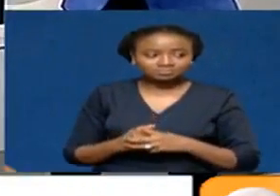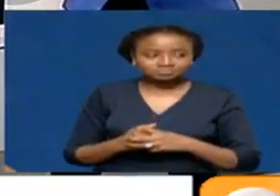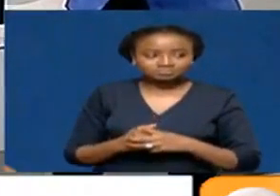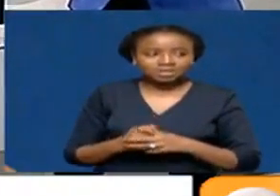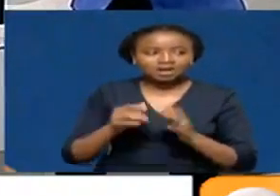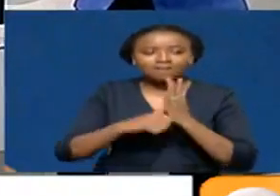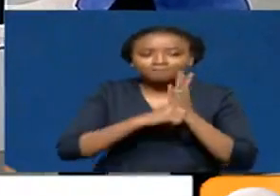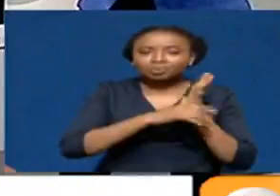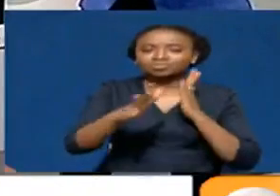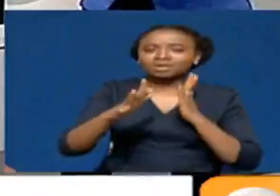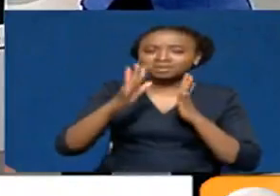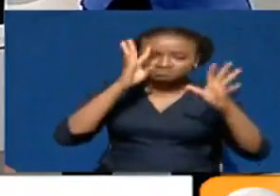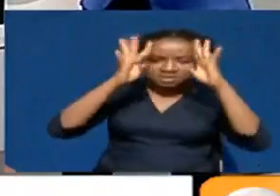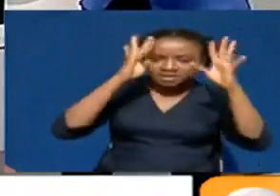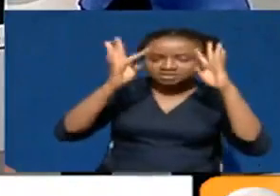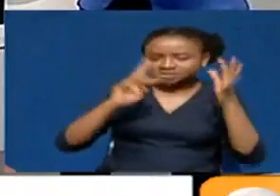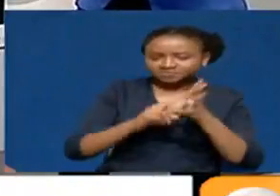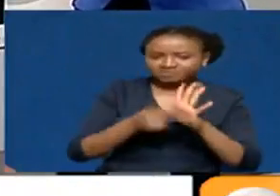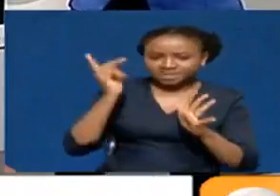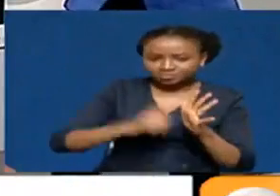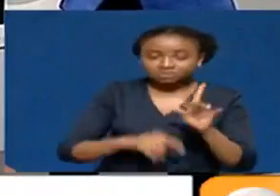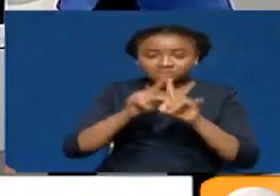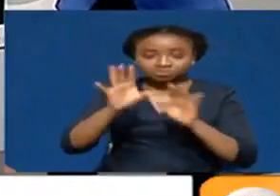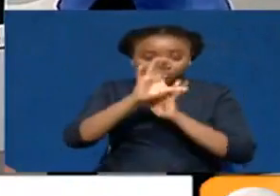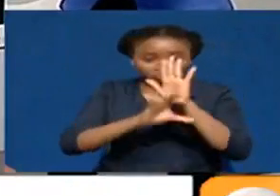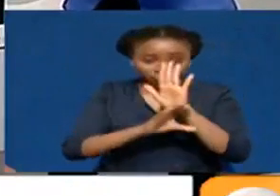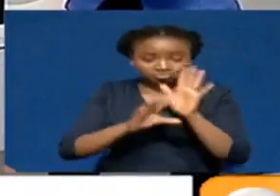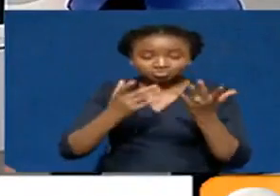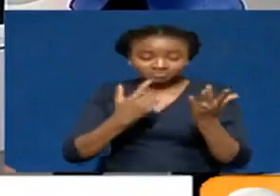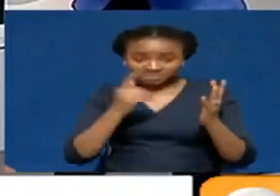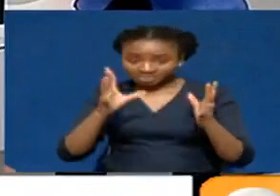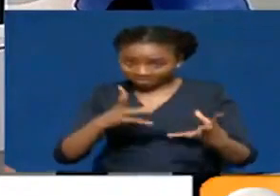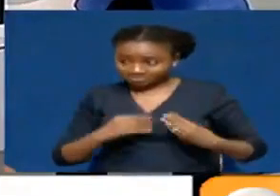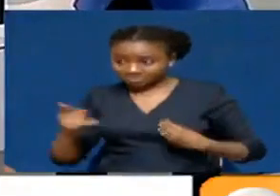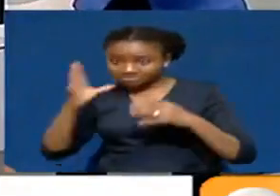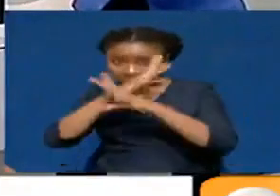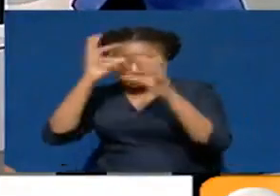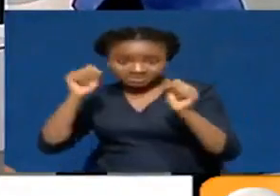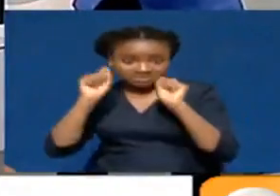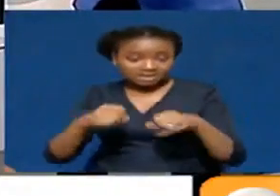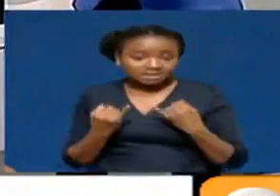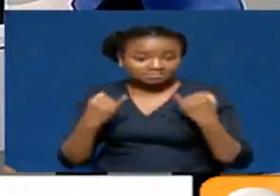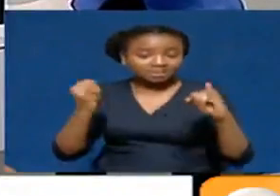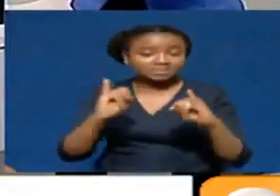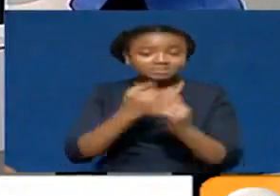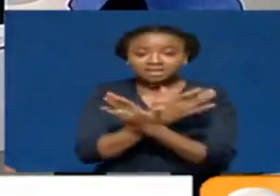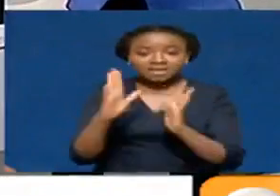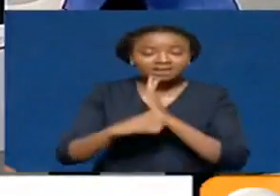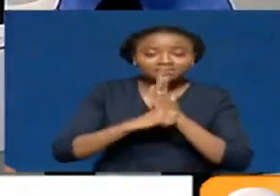can initiate a constitutional amendment process through a popular initiative that is outlined in Article